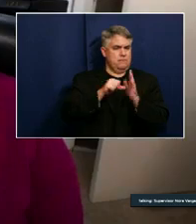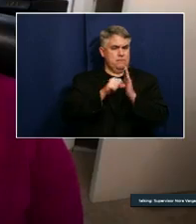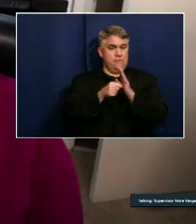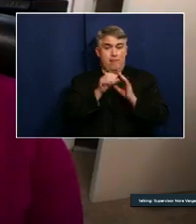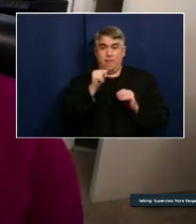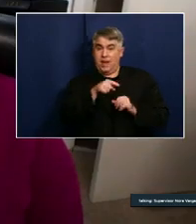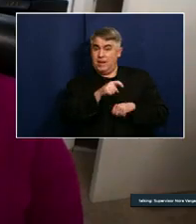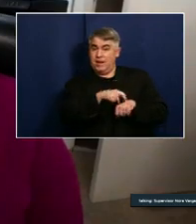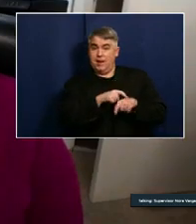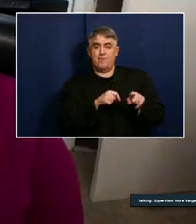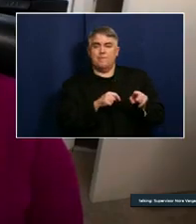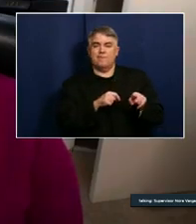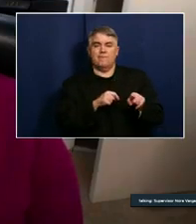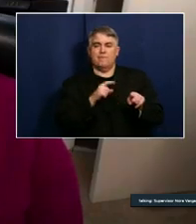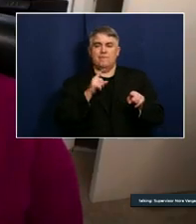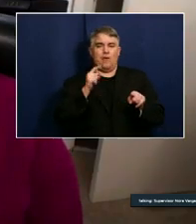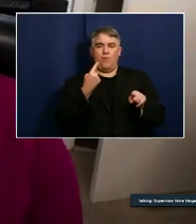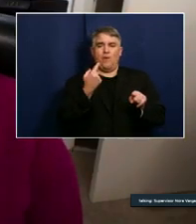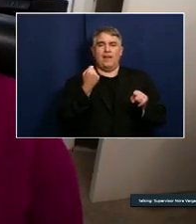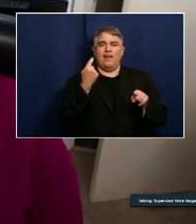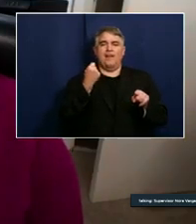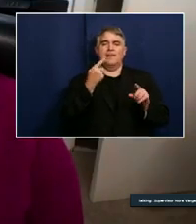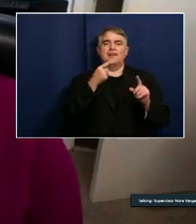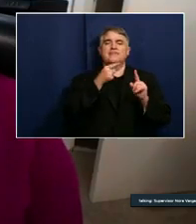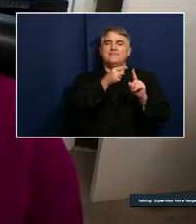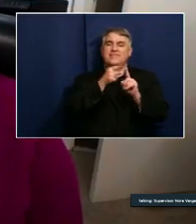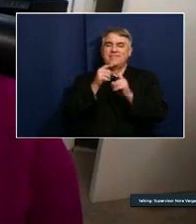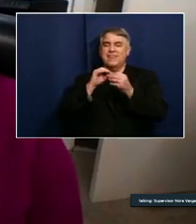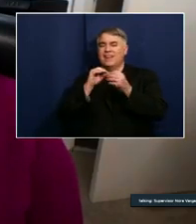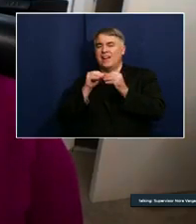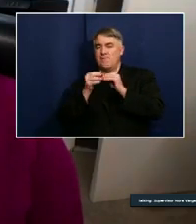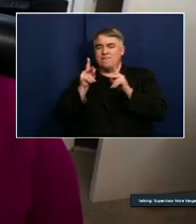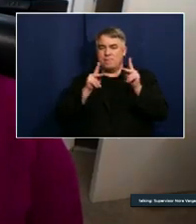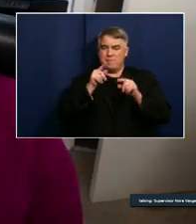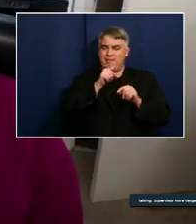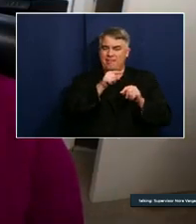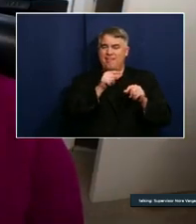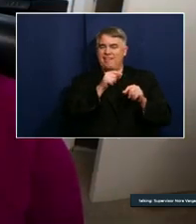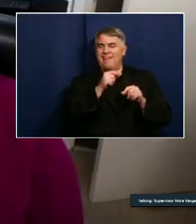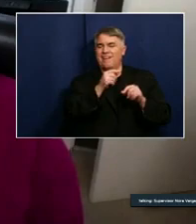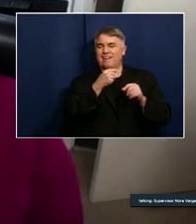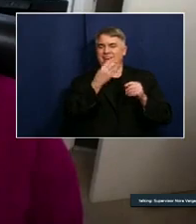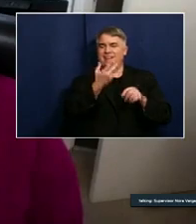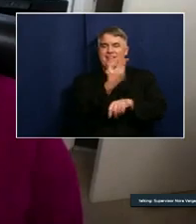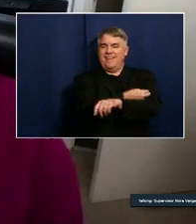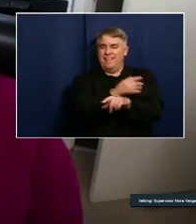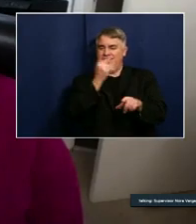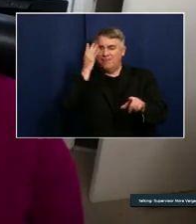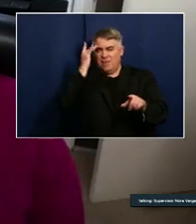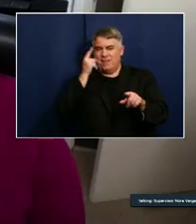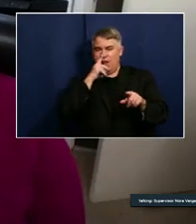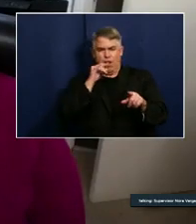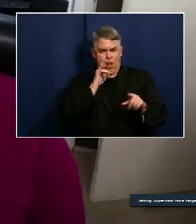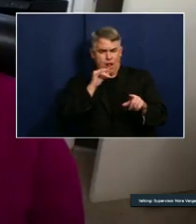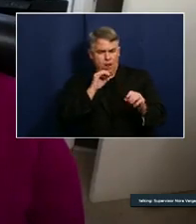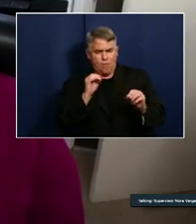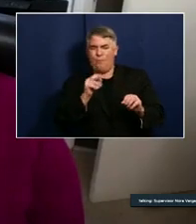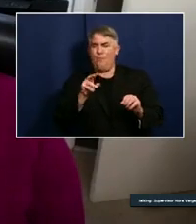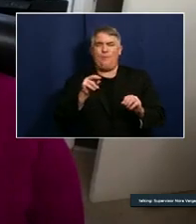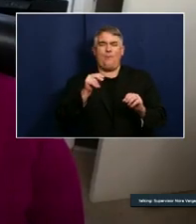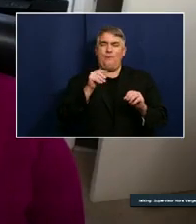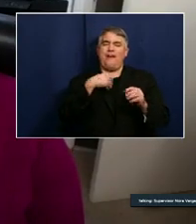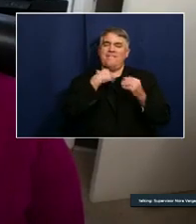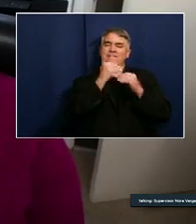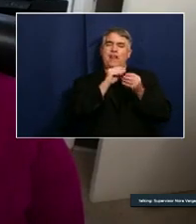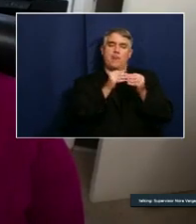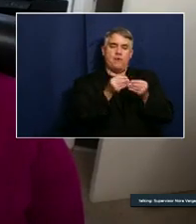there was only certain folks that were getting vaccinated, and that's why, you know, it looked like there wasn't enough people there. But we are